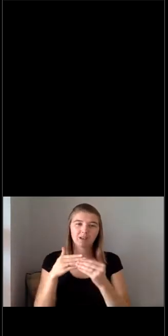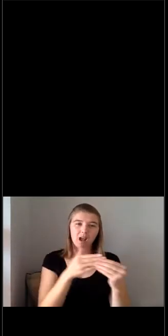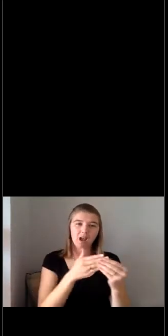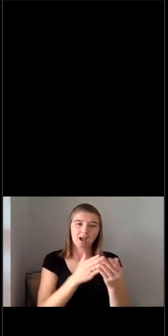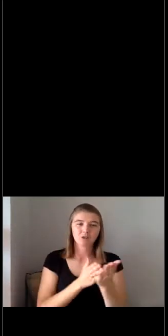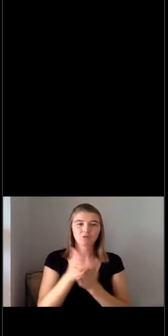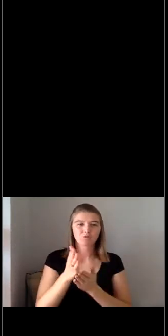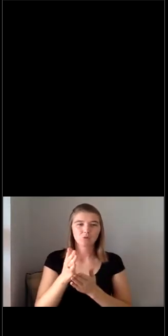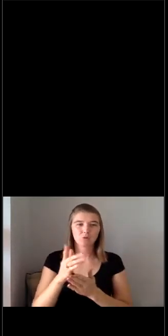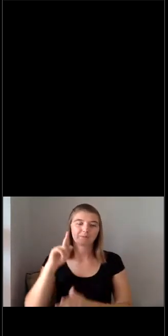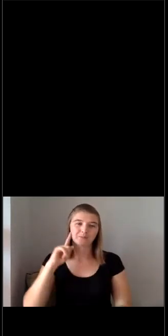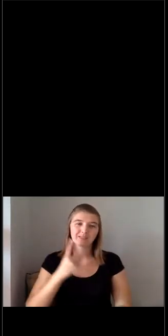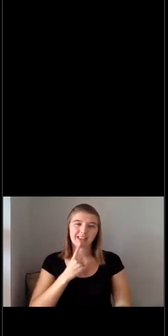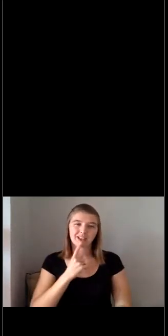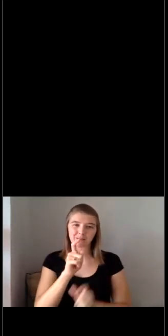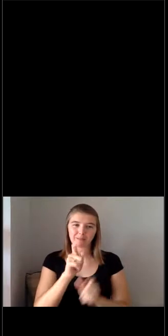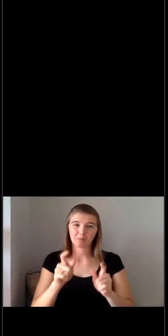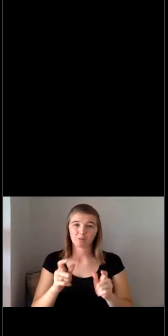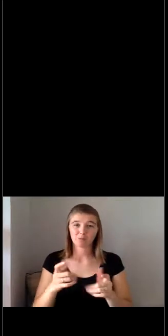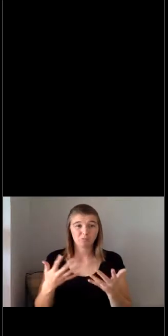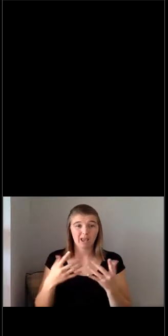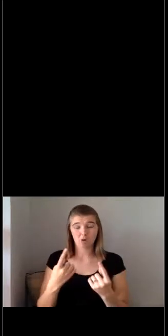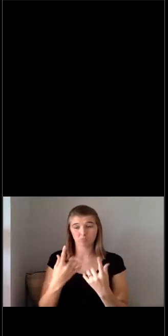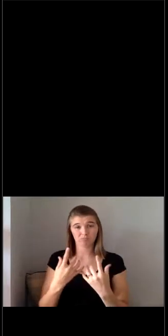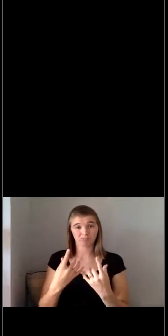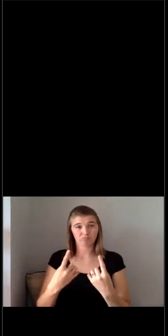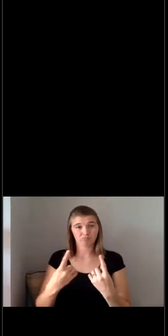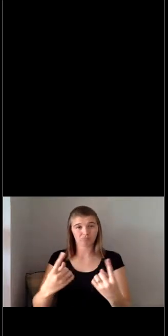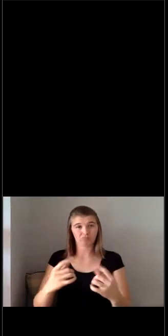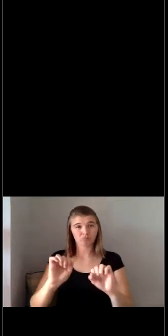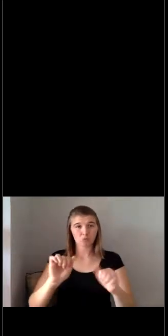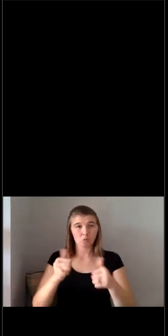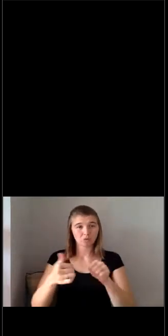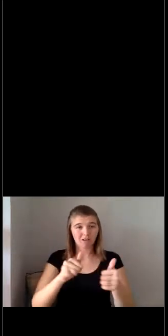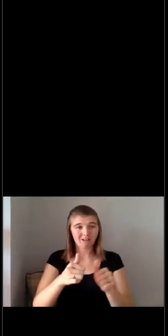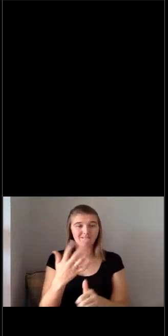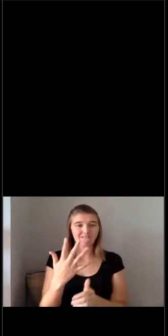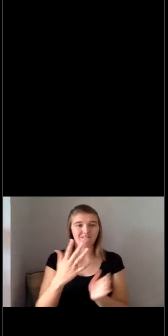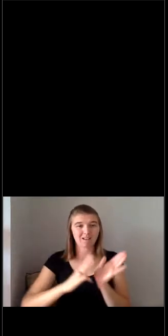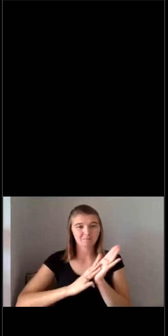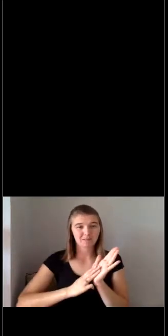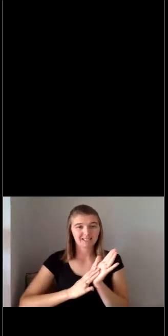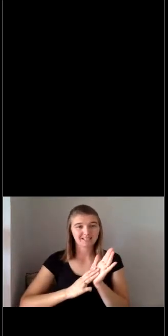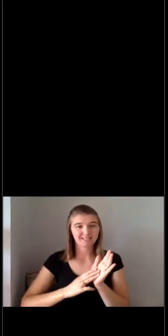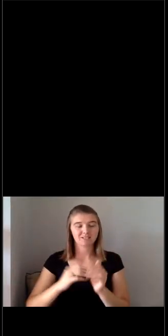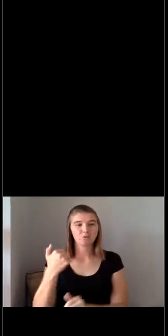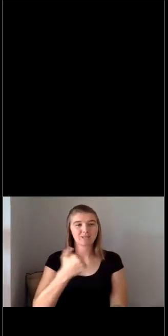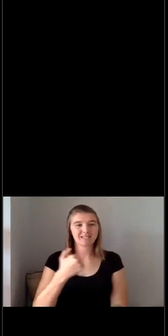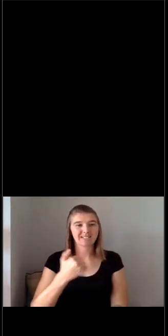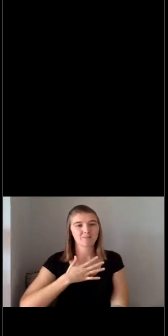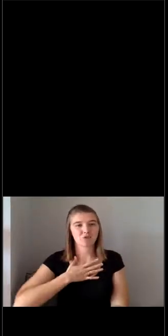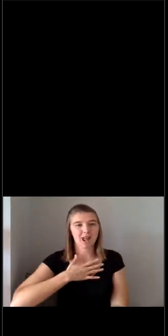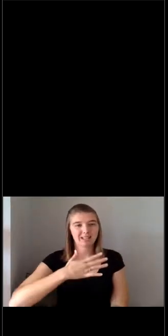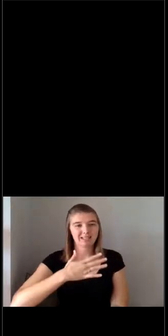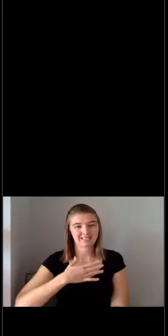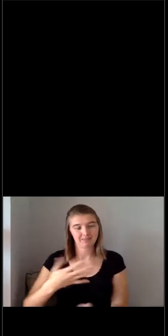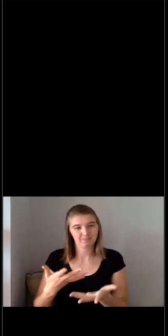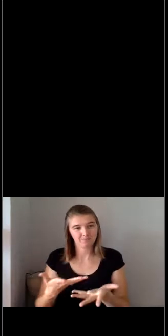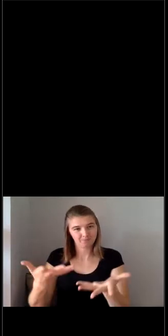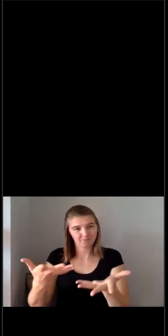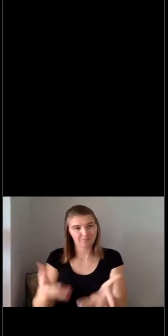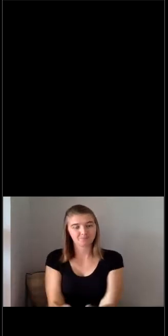be my guest. We're going to close our eyes. Really important that we close our eyes for this practice. We're going to put both feet on the floor, or we're going to just make sure we're